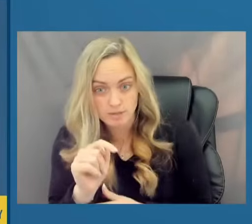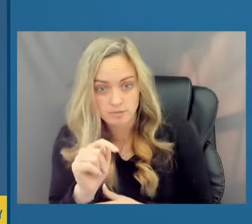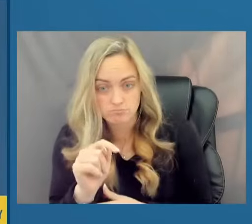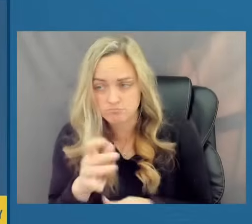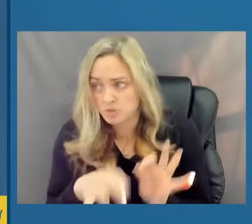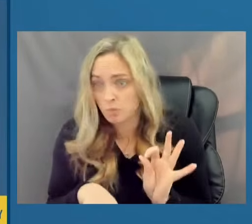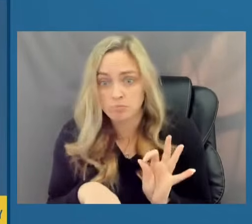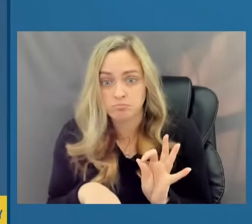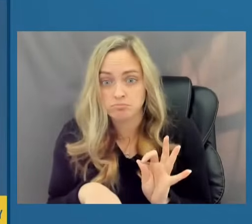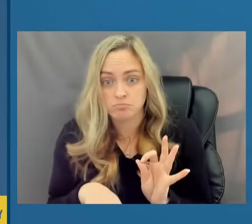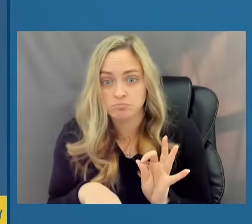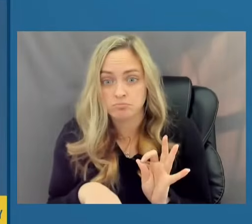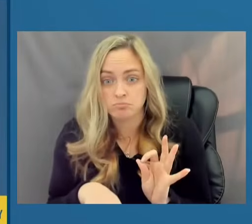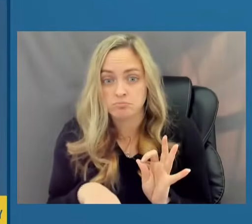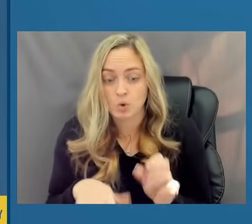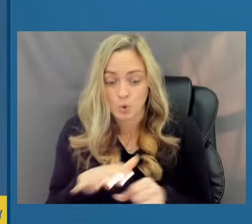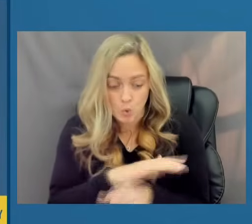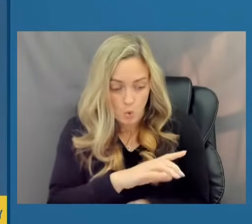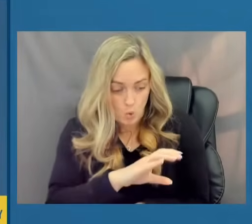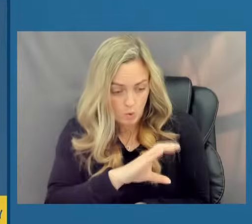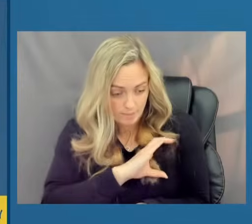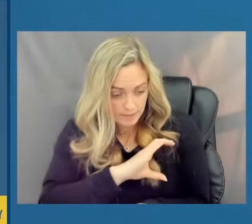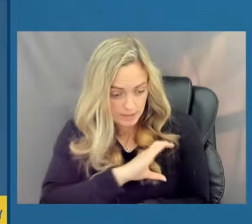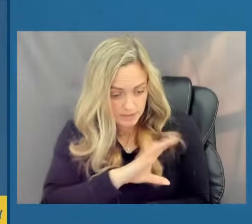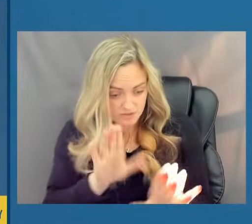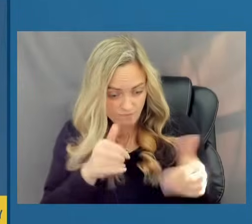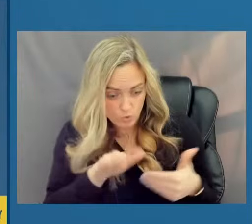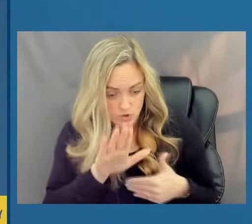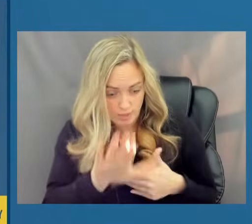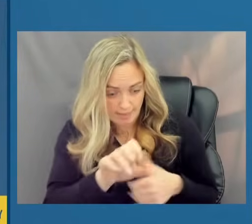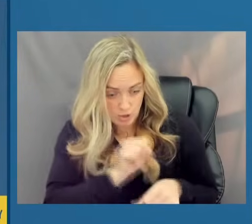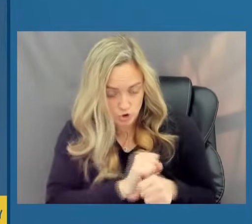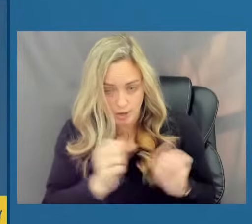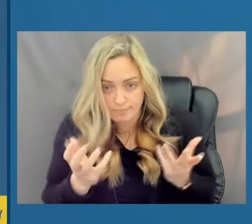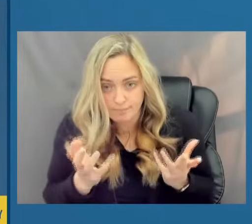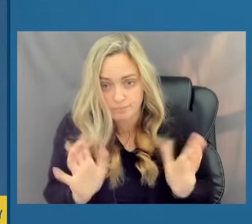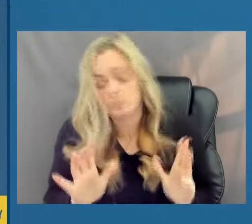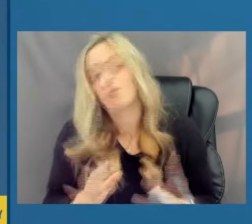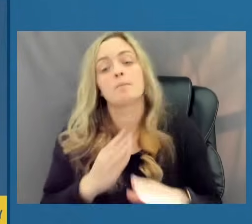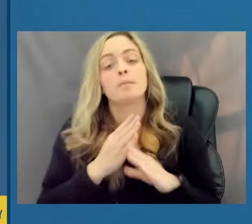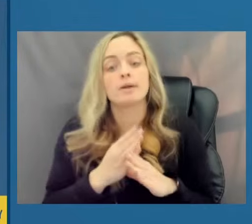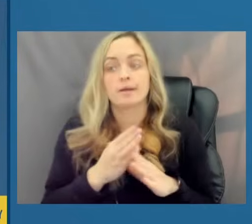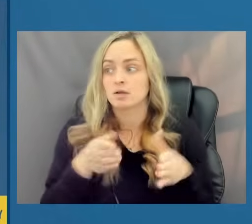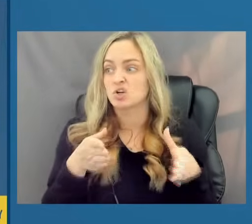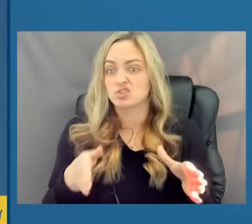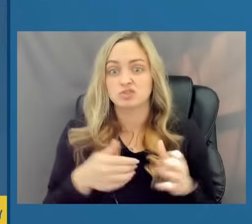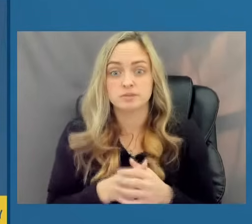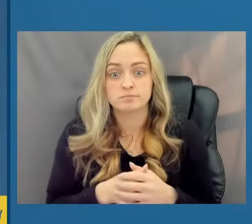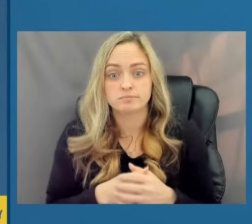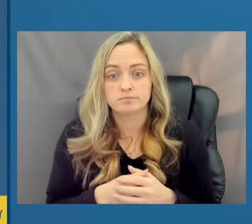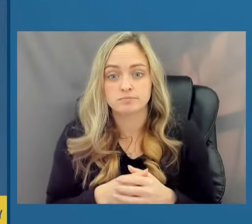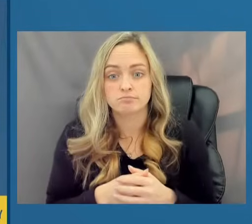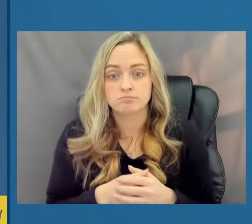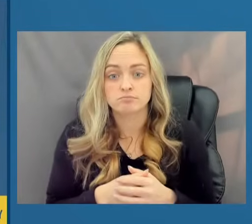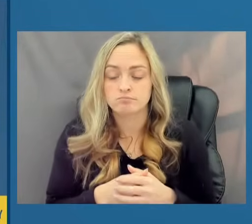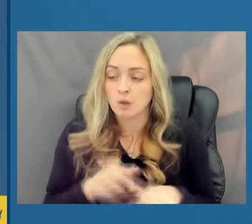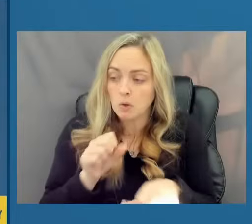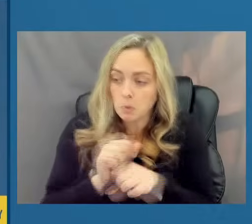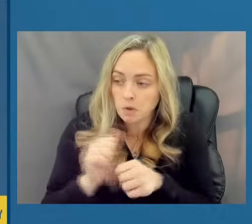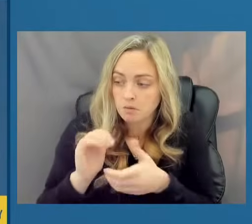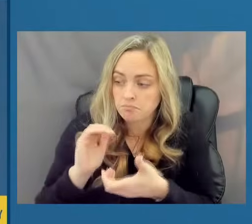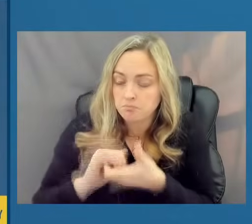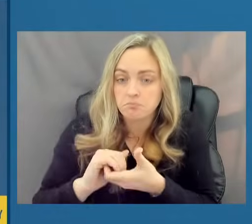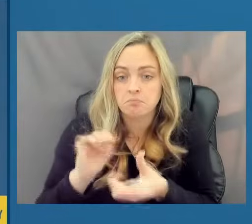simply, local police focus on local crimes, focus on protecting our streets, And I'll work closely with my partners